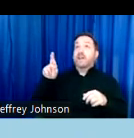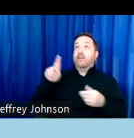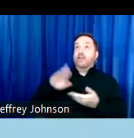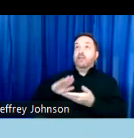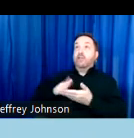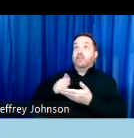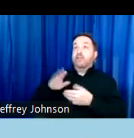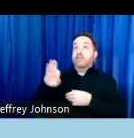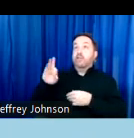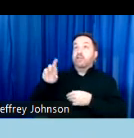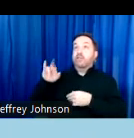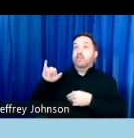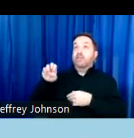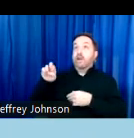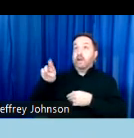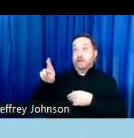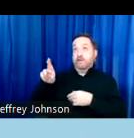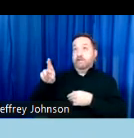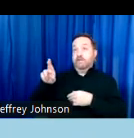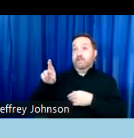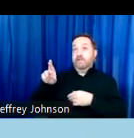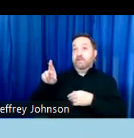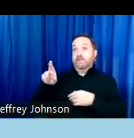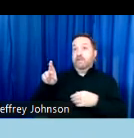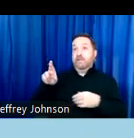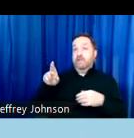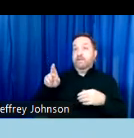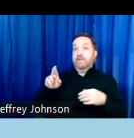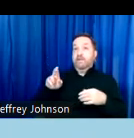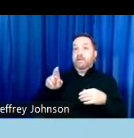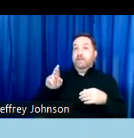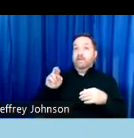So you can